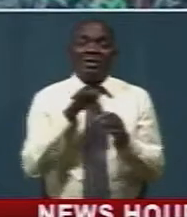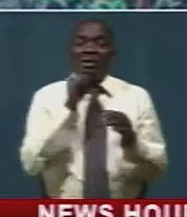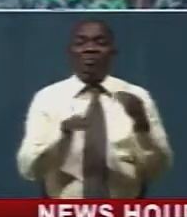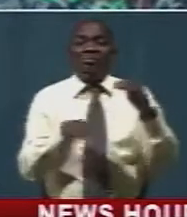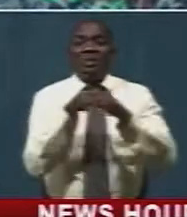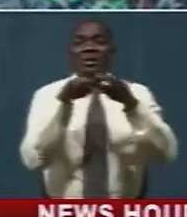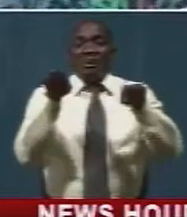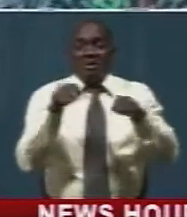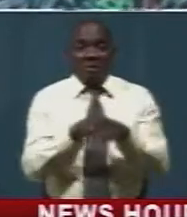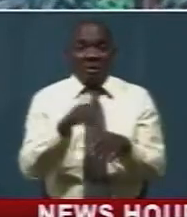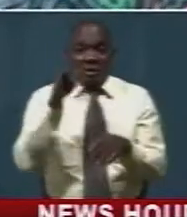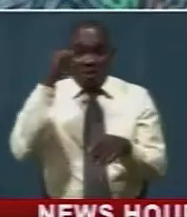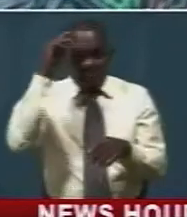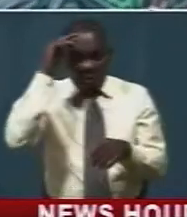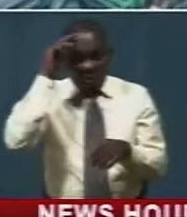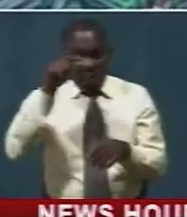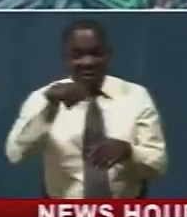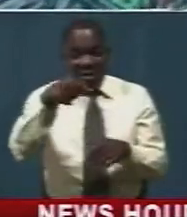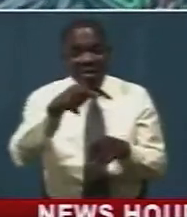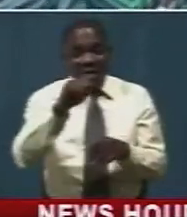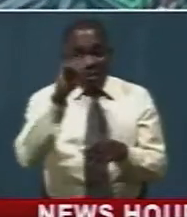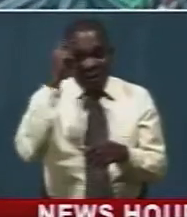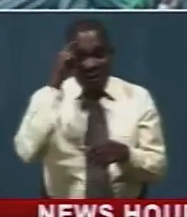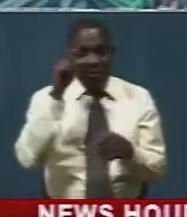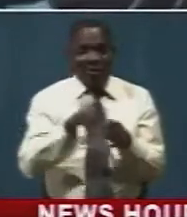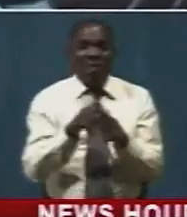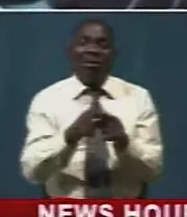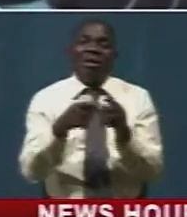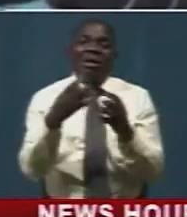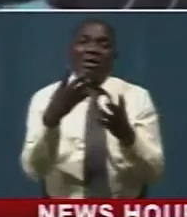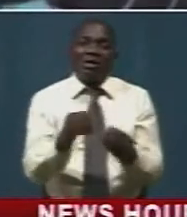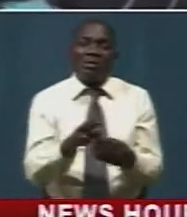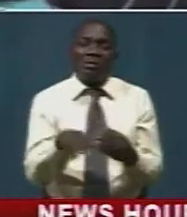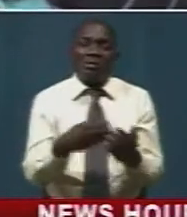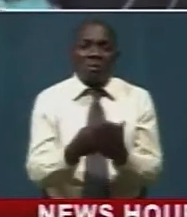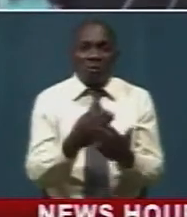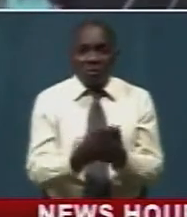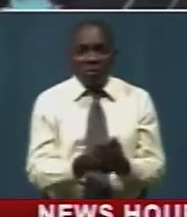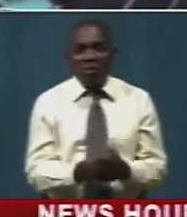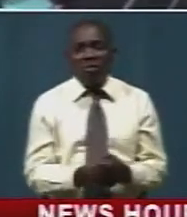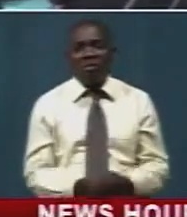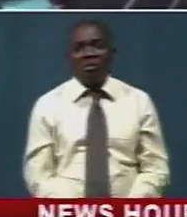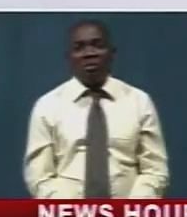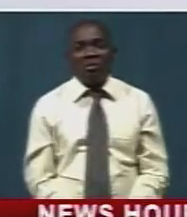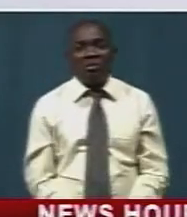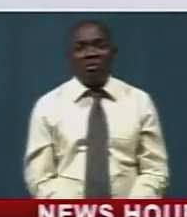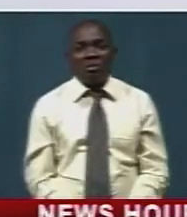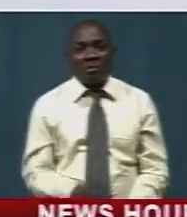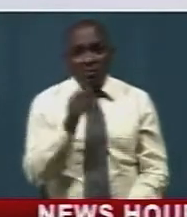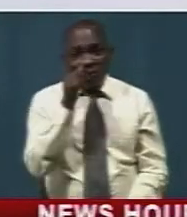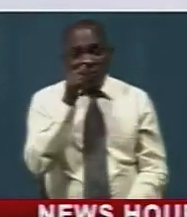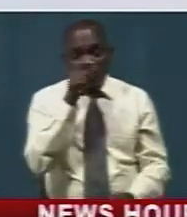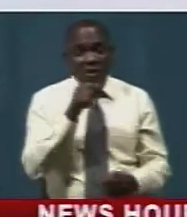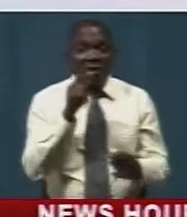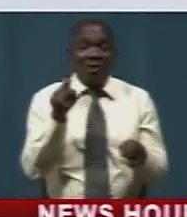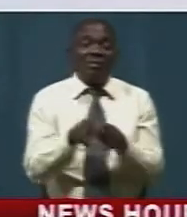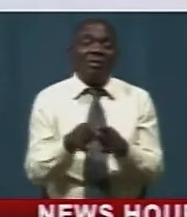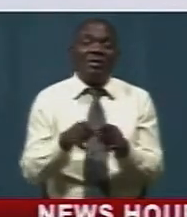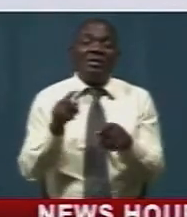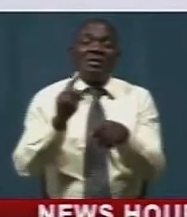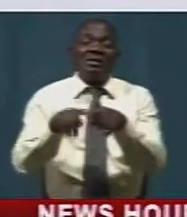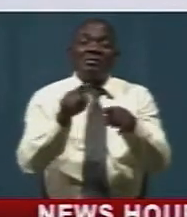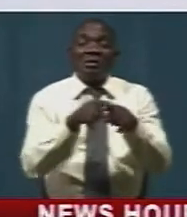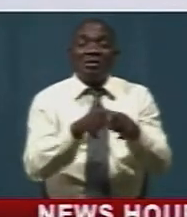election. He said his next government will address same come January next year. Pro-opposition stations are